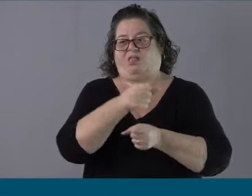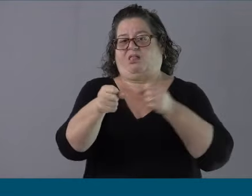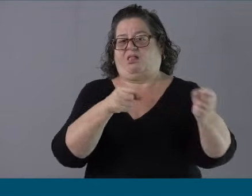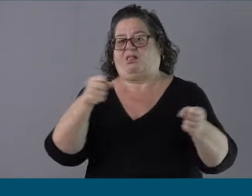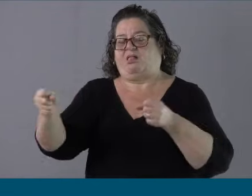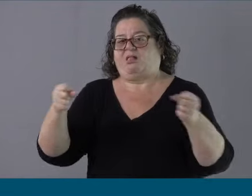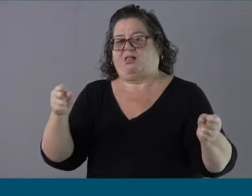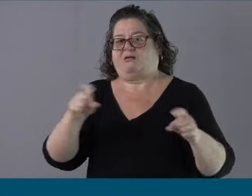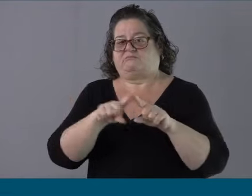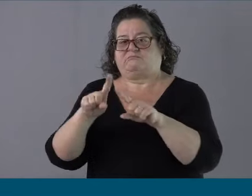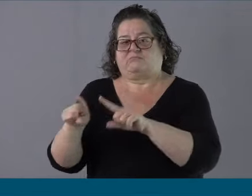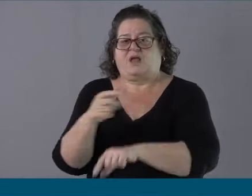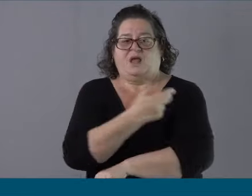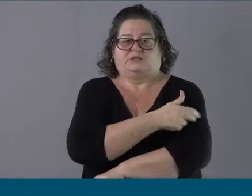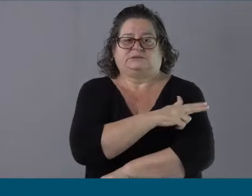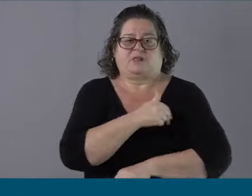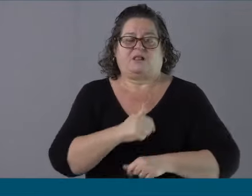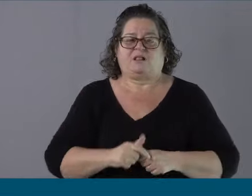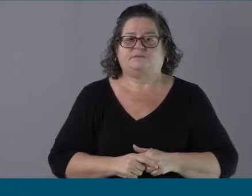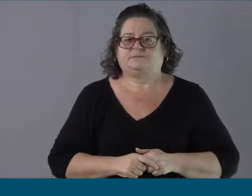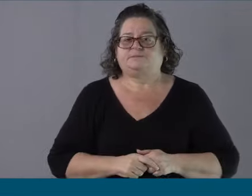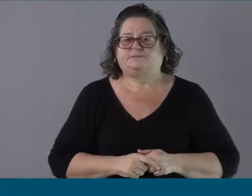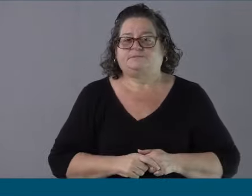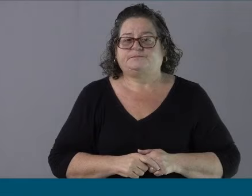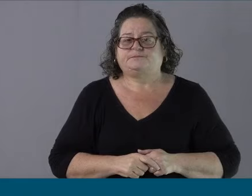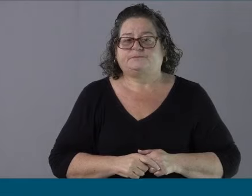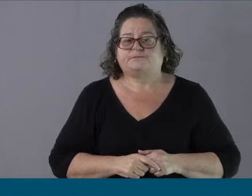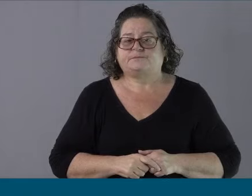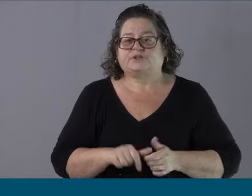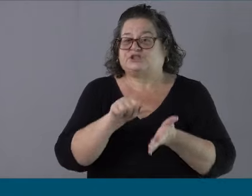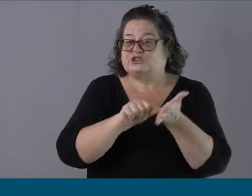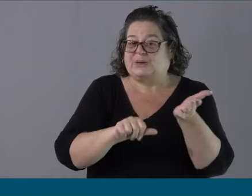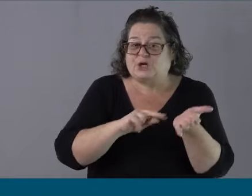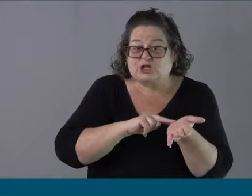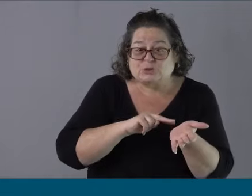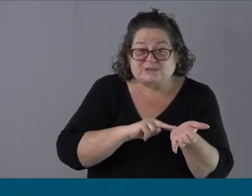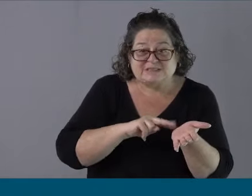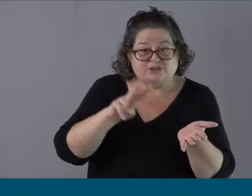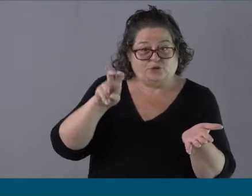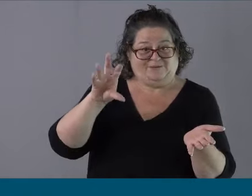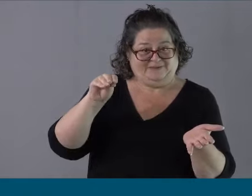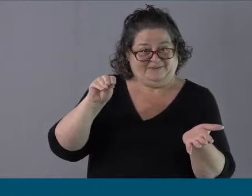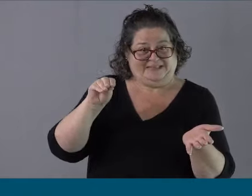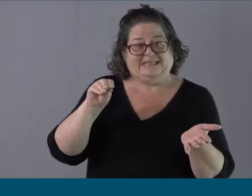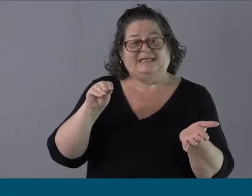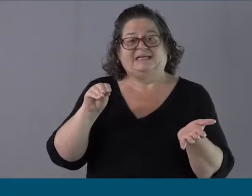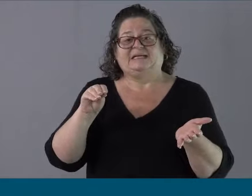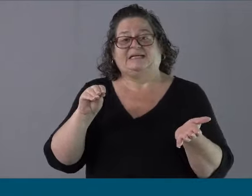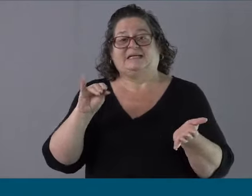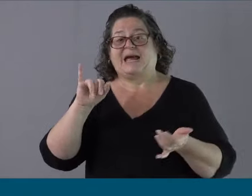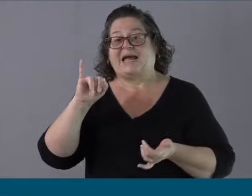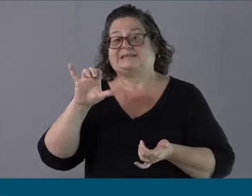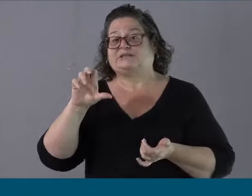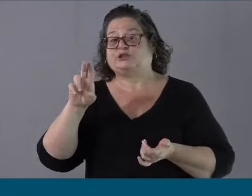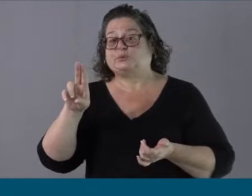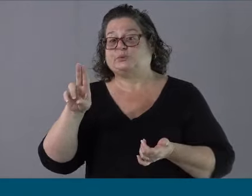surgical nurses and 334 critical care nurses. So these are going to be your nurses. They're going to staff your ICU